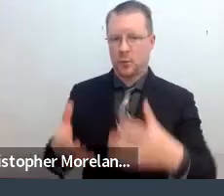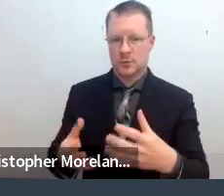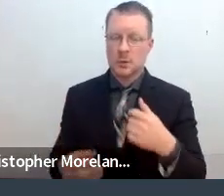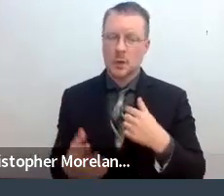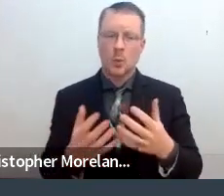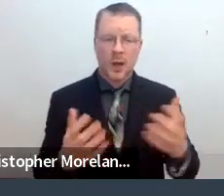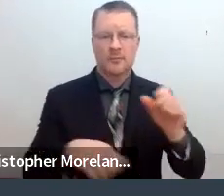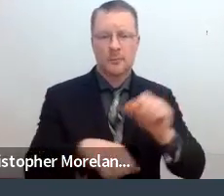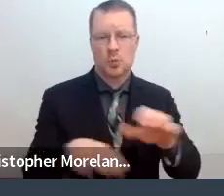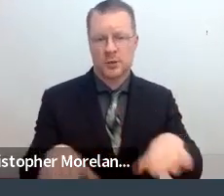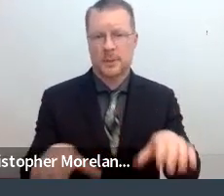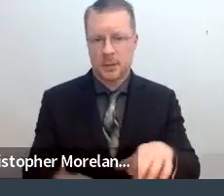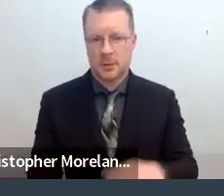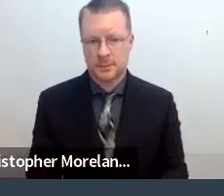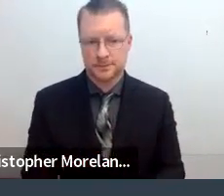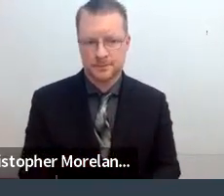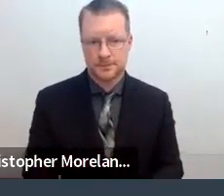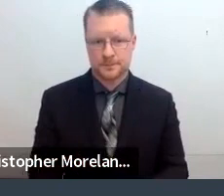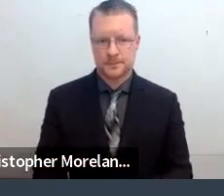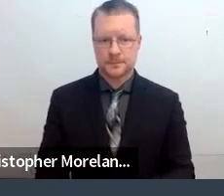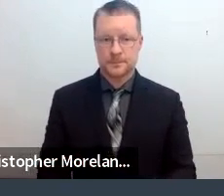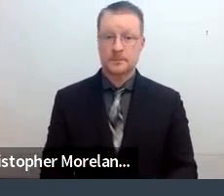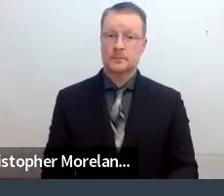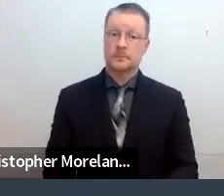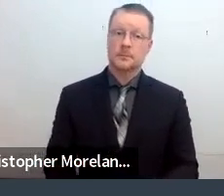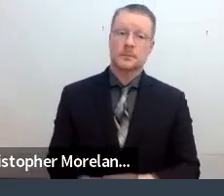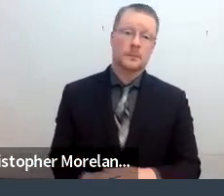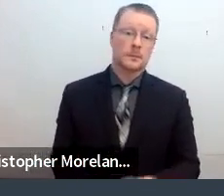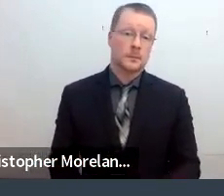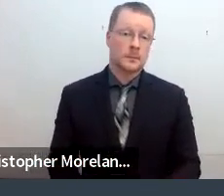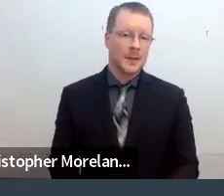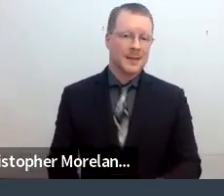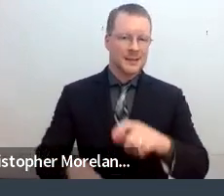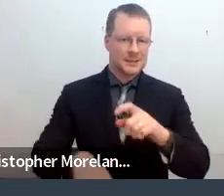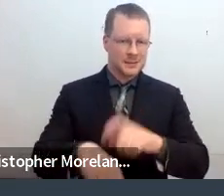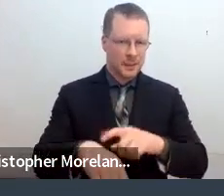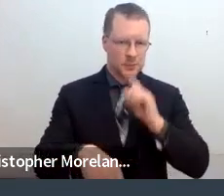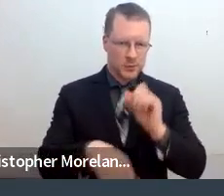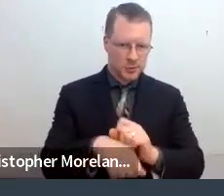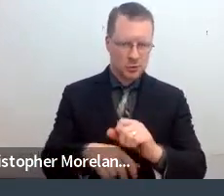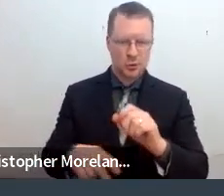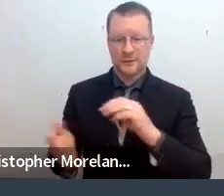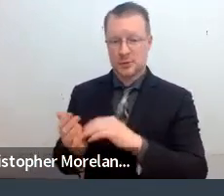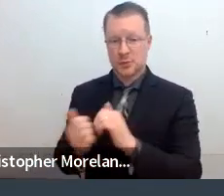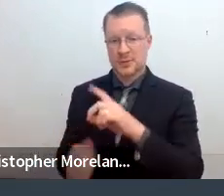are underrepresented in the healthcare workforce. But there still remains quite a bit of work to be done.